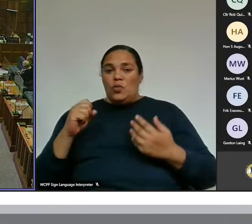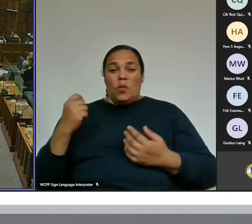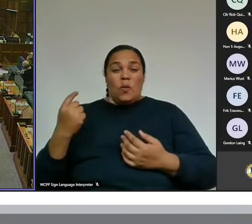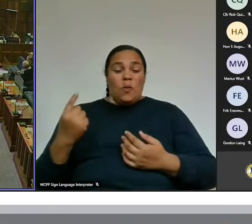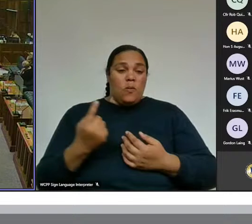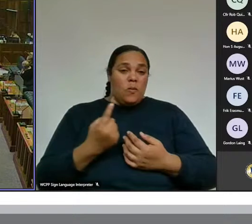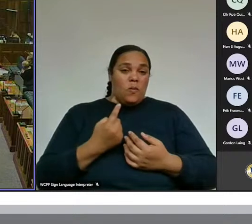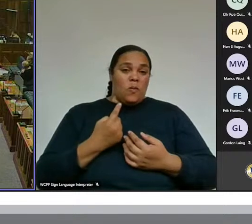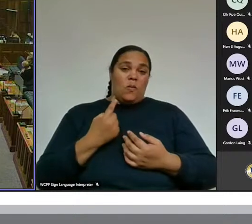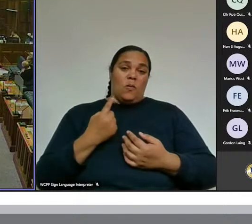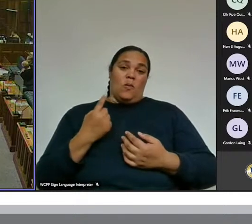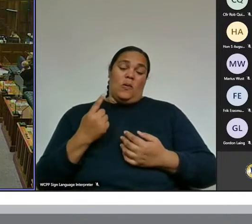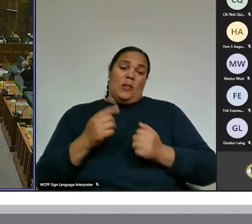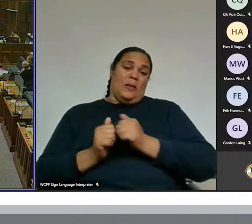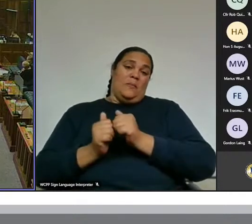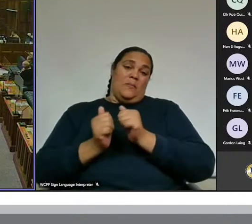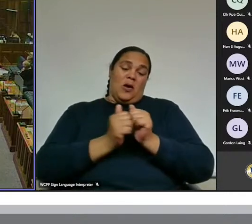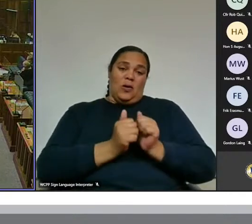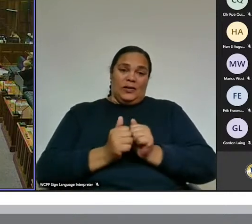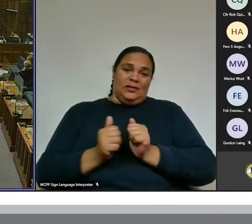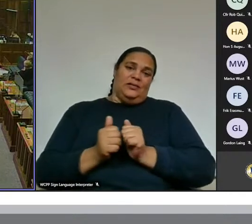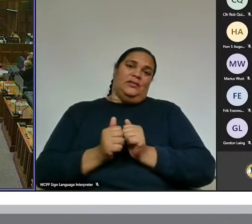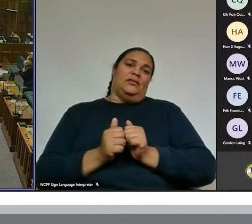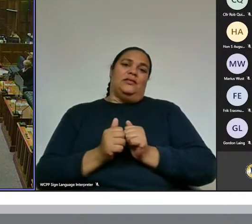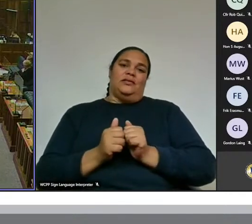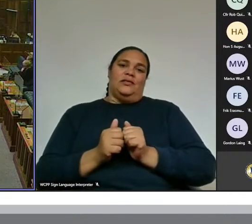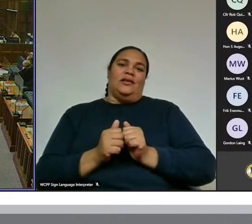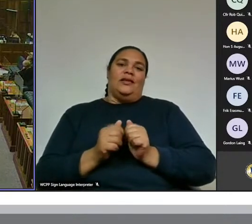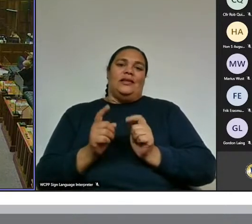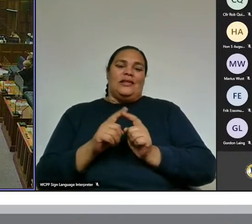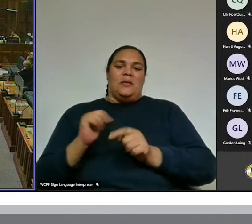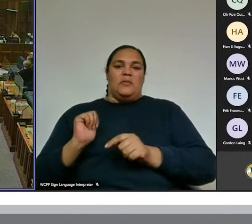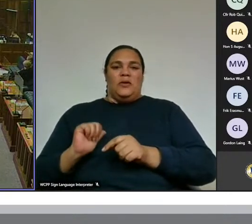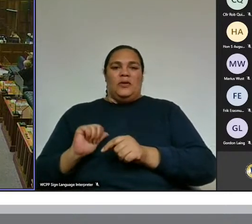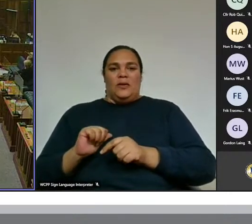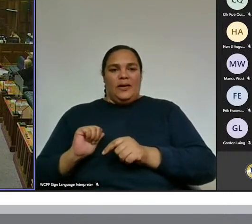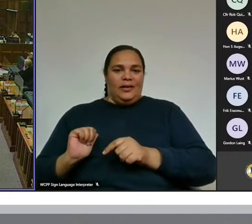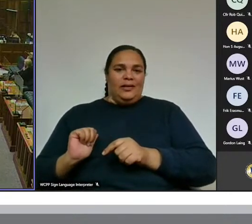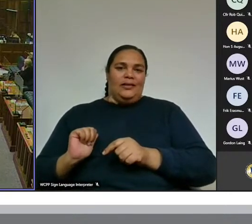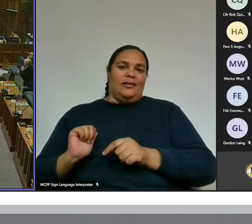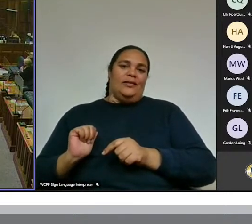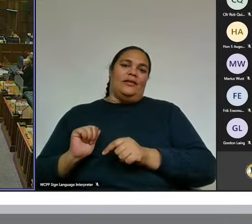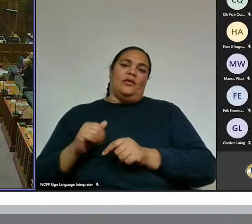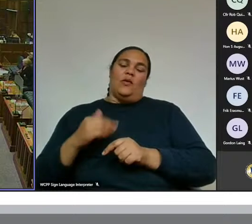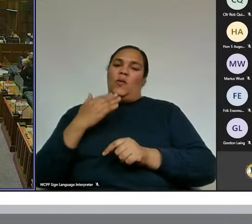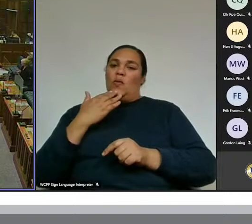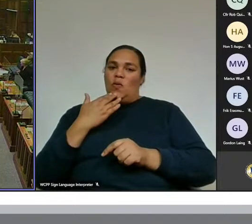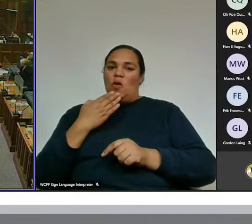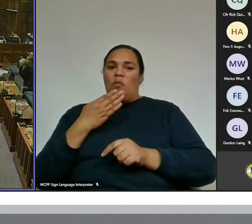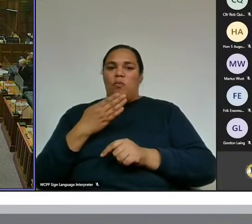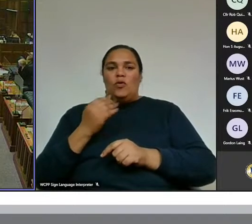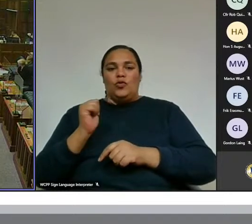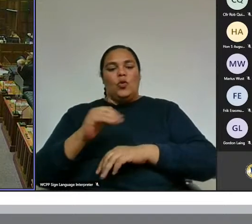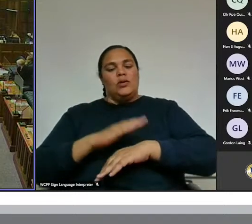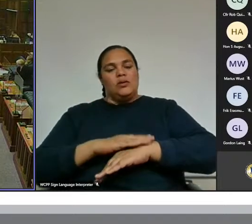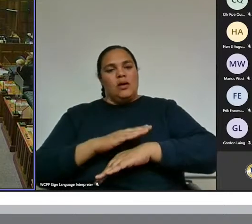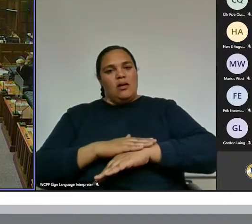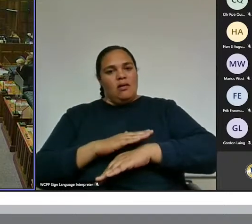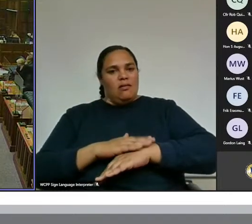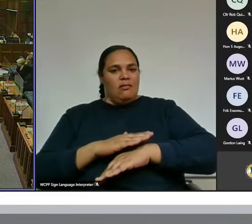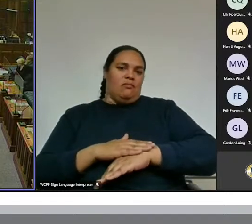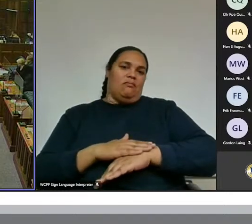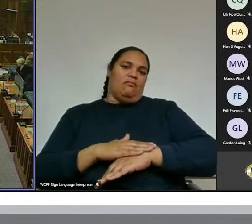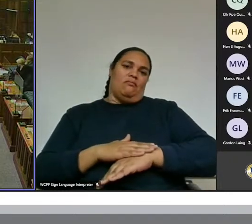the stakeholders and municipalities who have taken the trouble